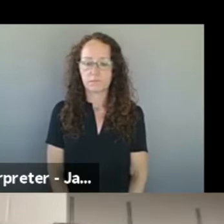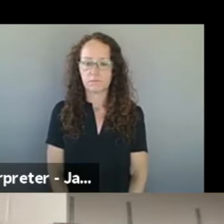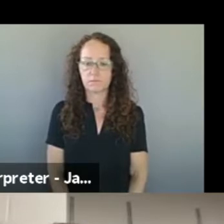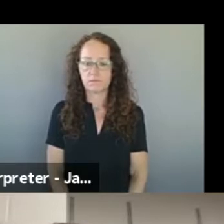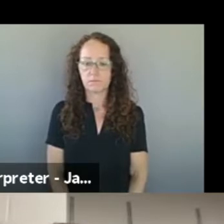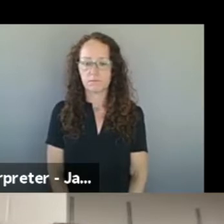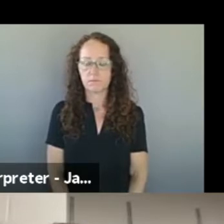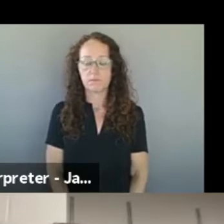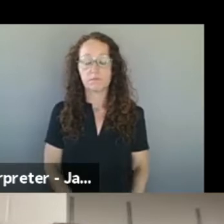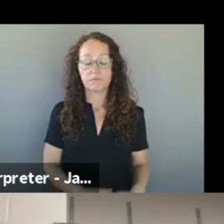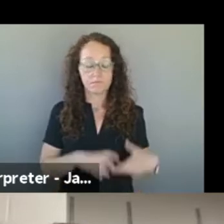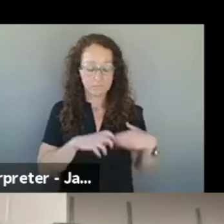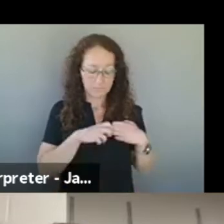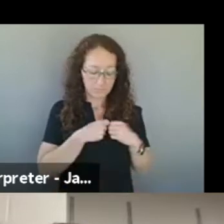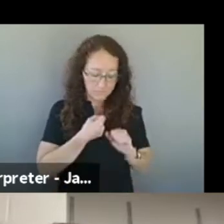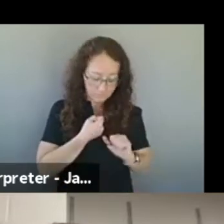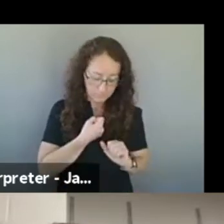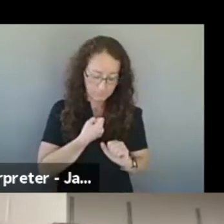Grieving.